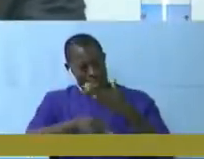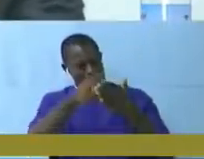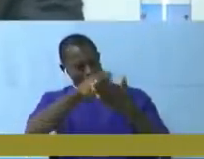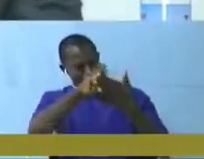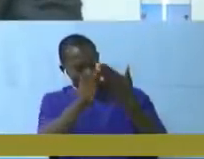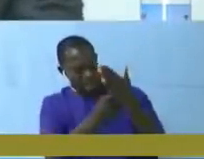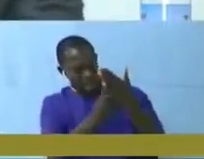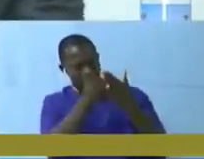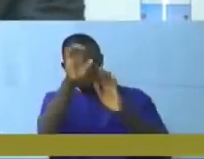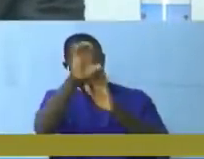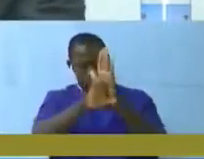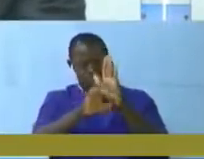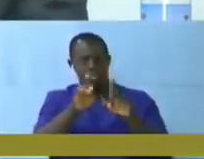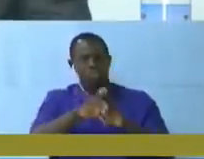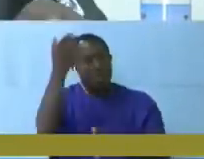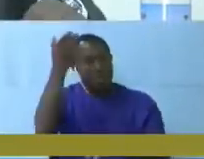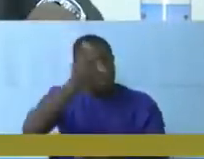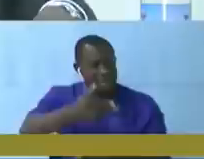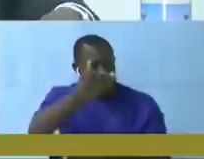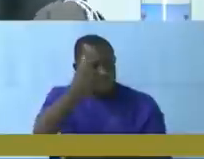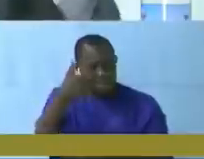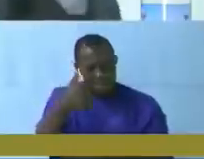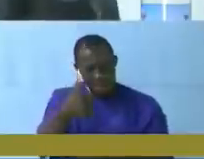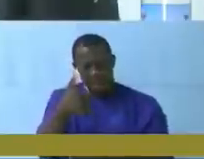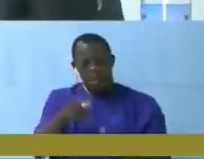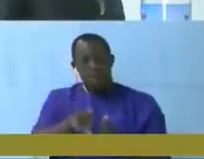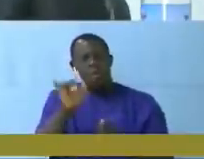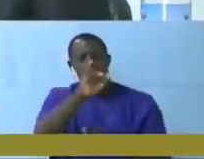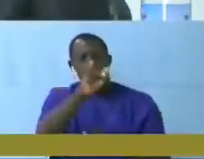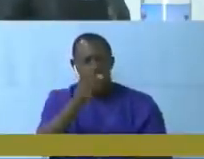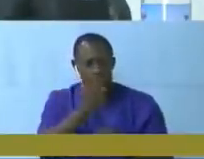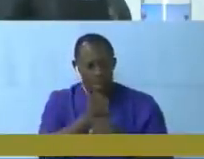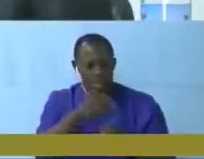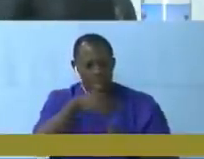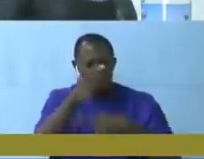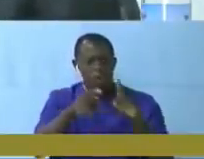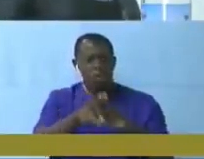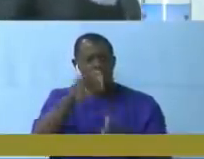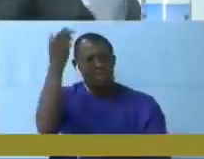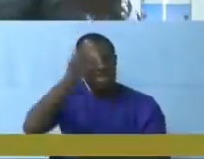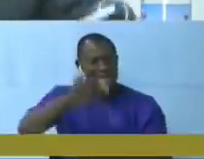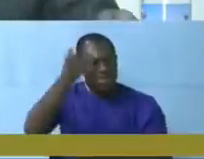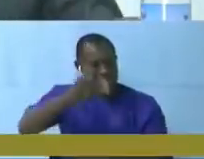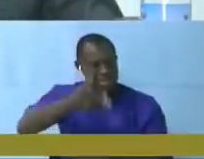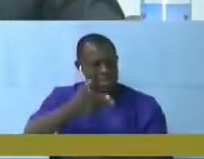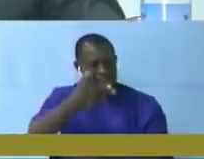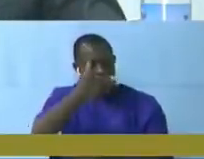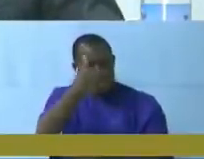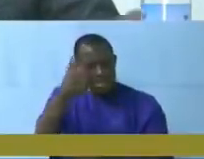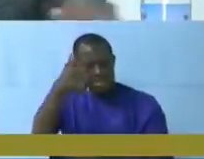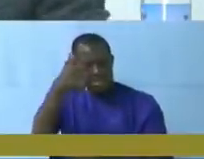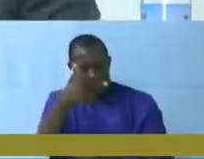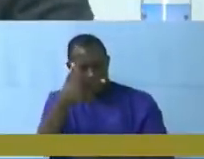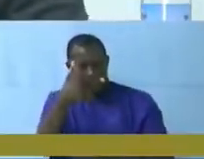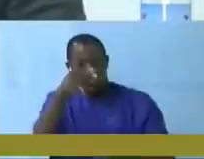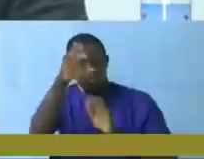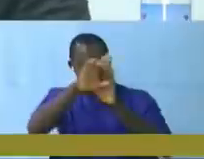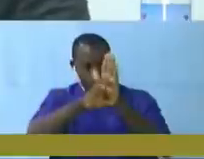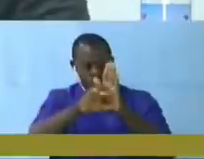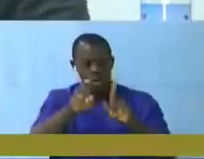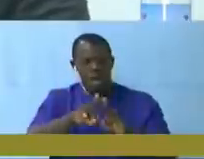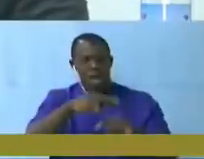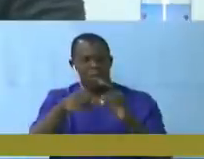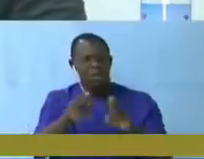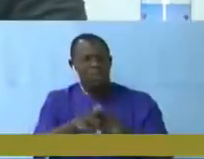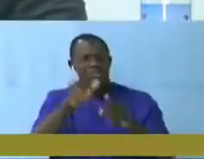draft of 1996, which crystallized into the 1997 constitution, the removal